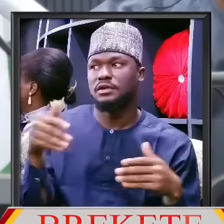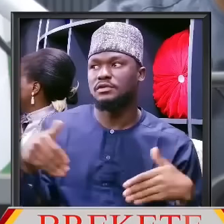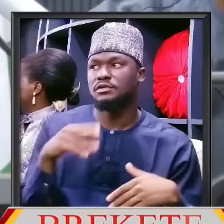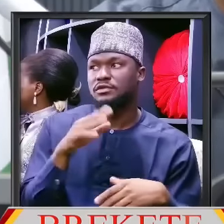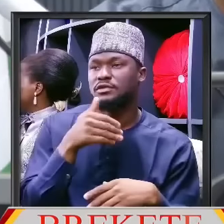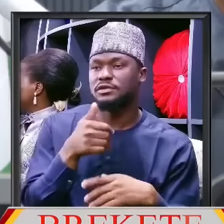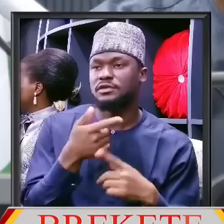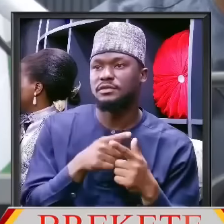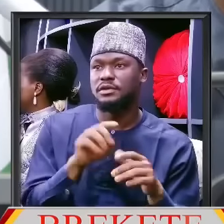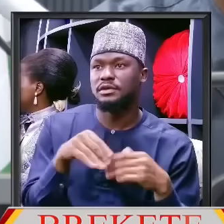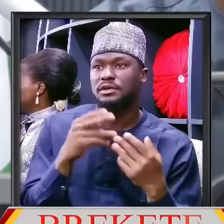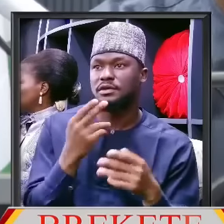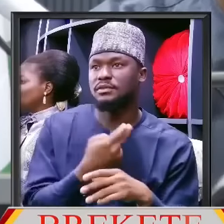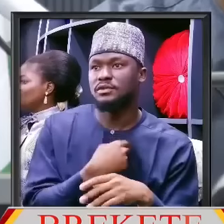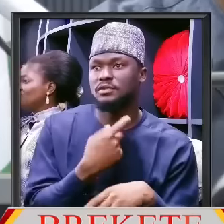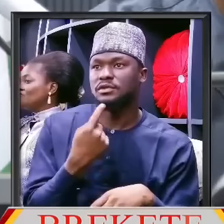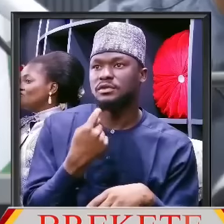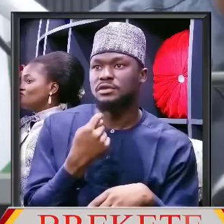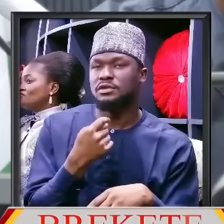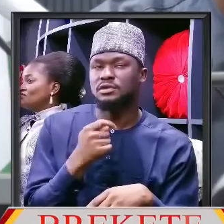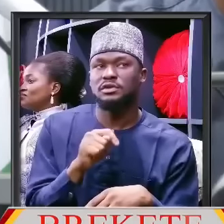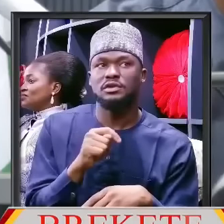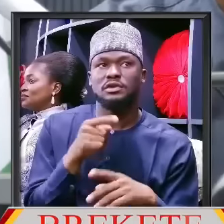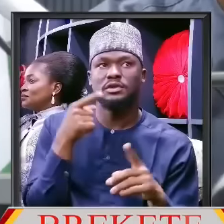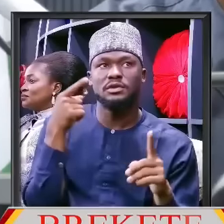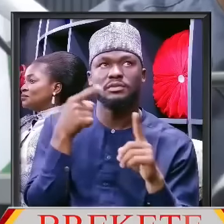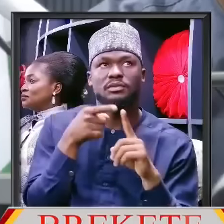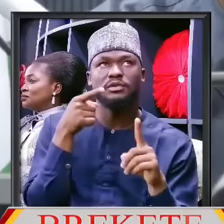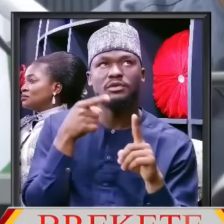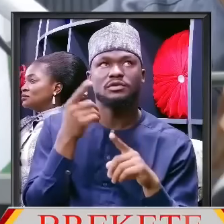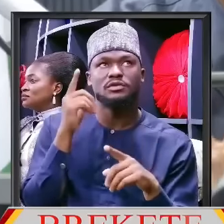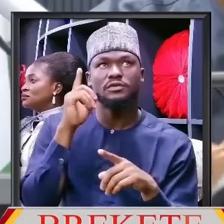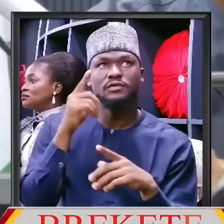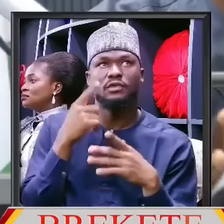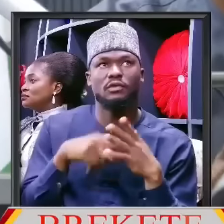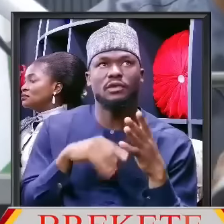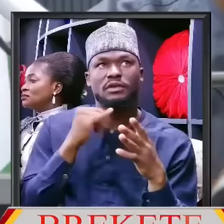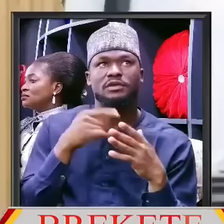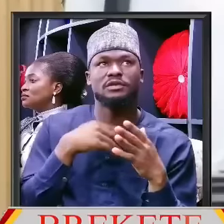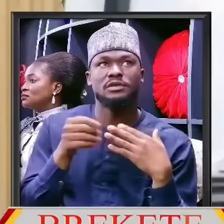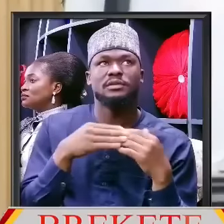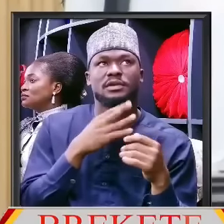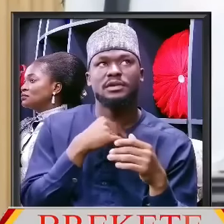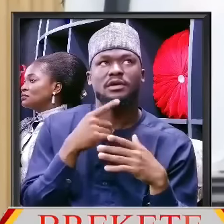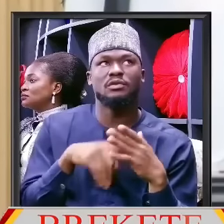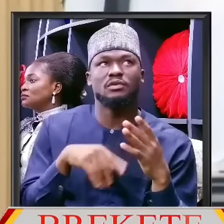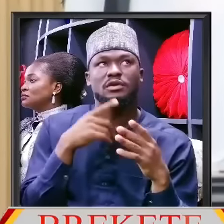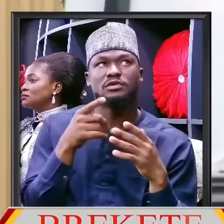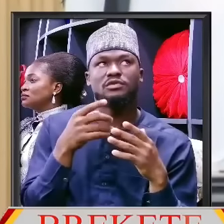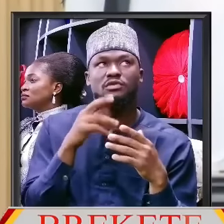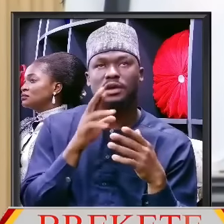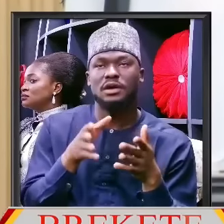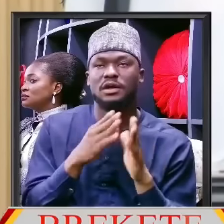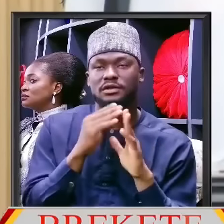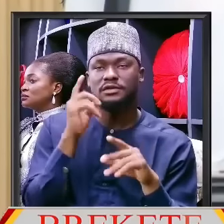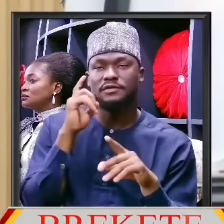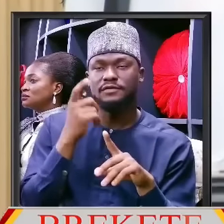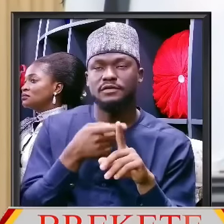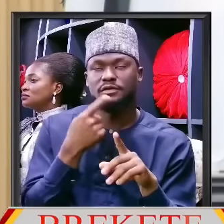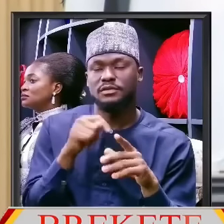yourself and then give us the bullet points of waiting be the issue and waiting on the acts from